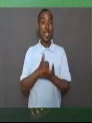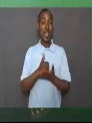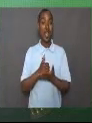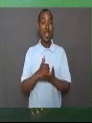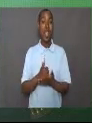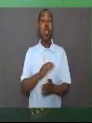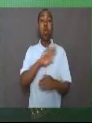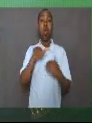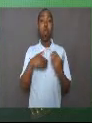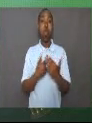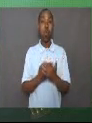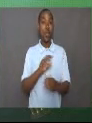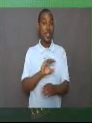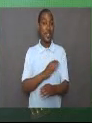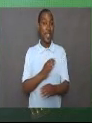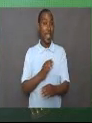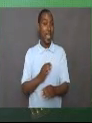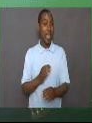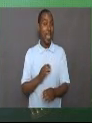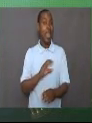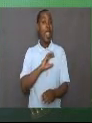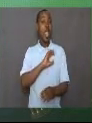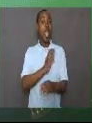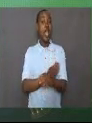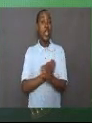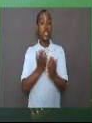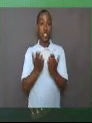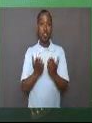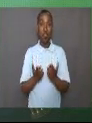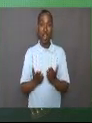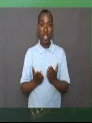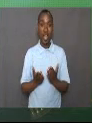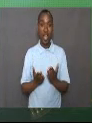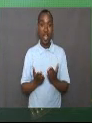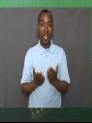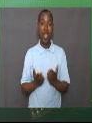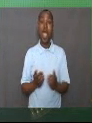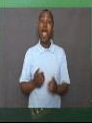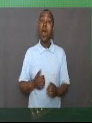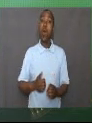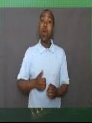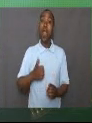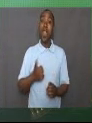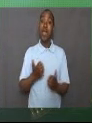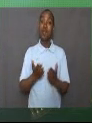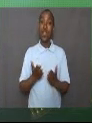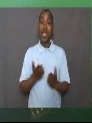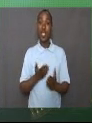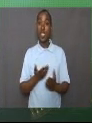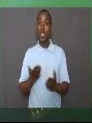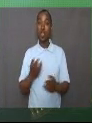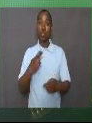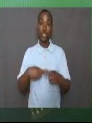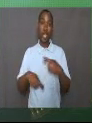All cells require energy to carry out the necessary reactions